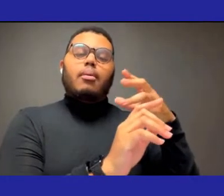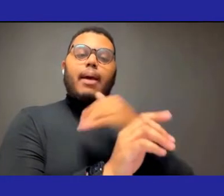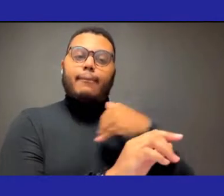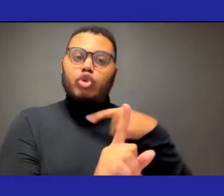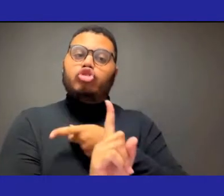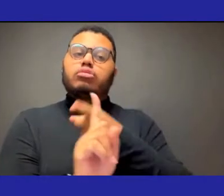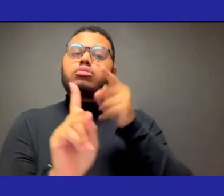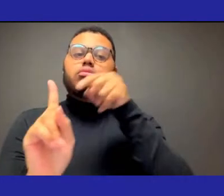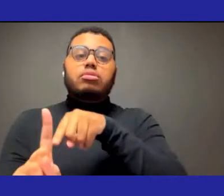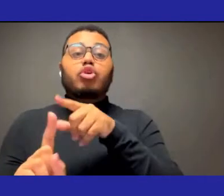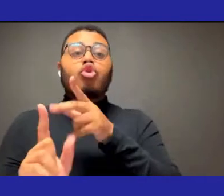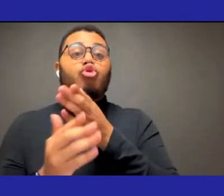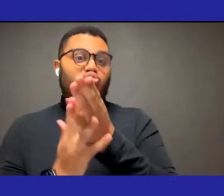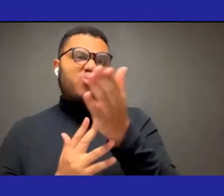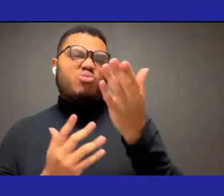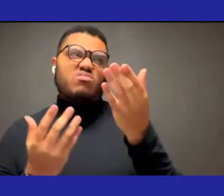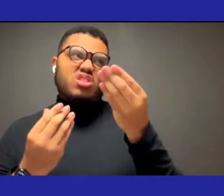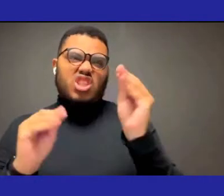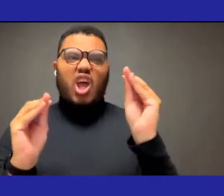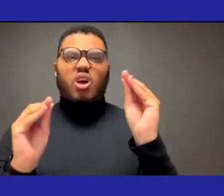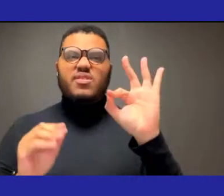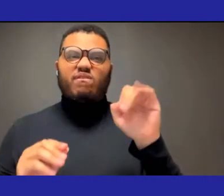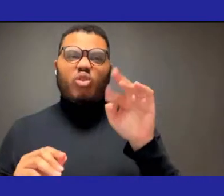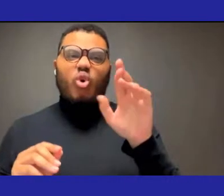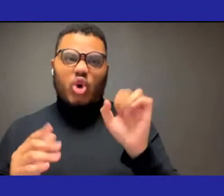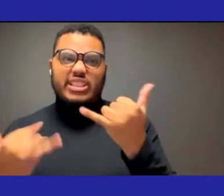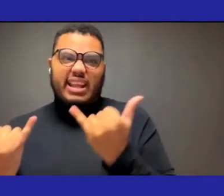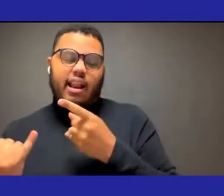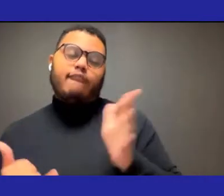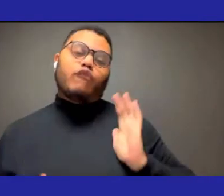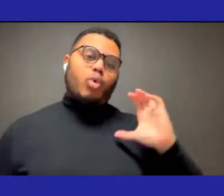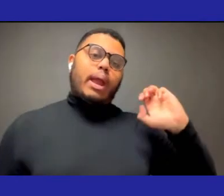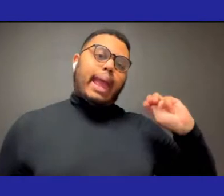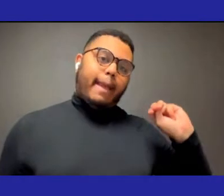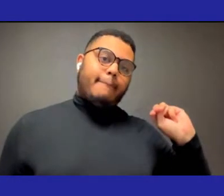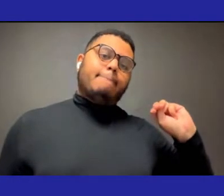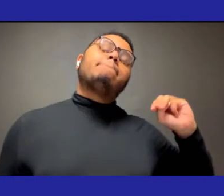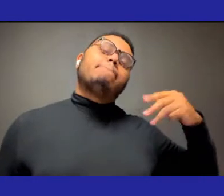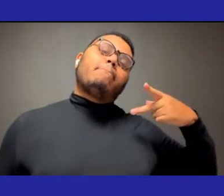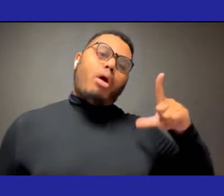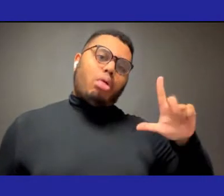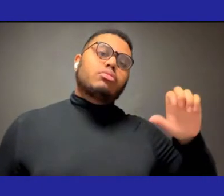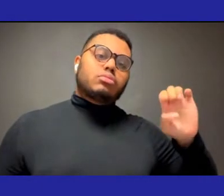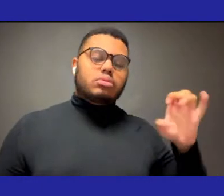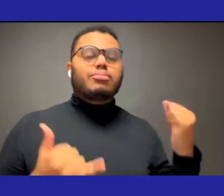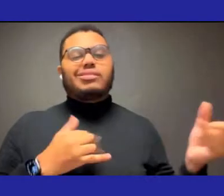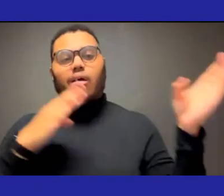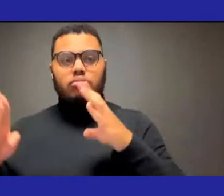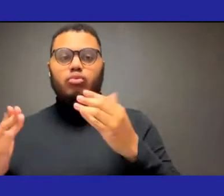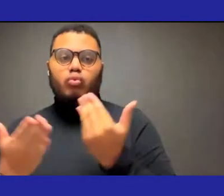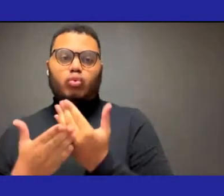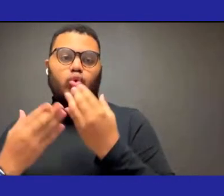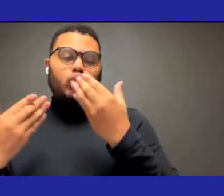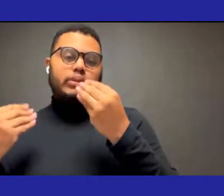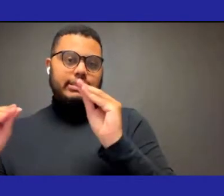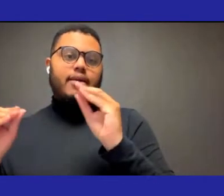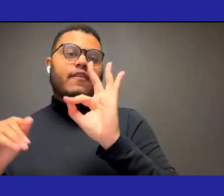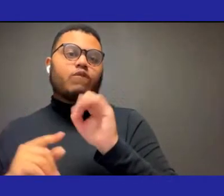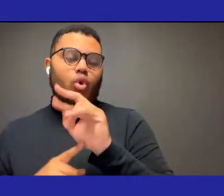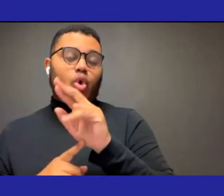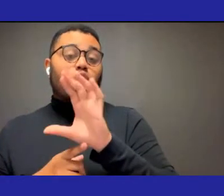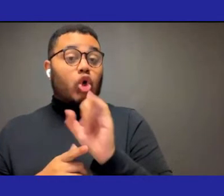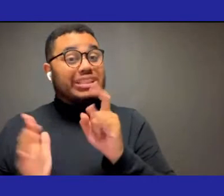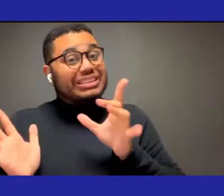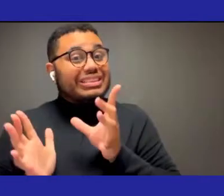that, are alerted to get the mammogram. And then I do believe that the feedback loop of a member reward